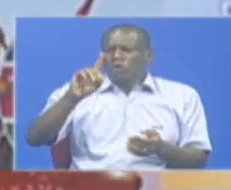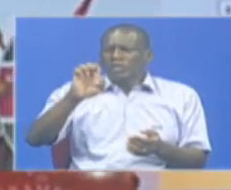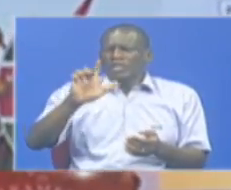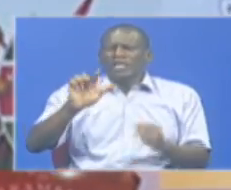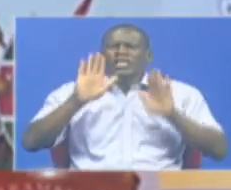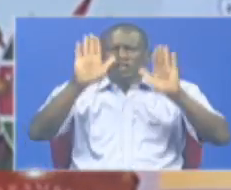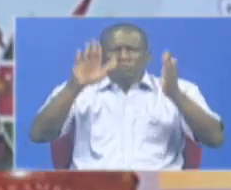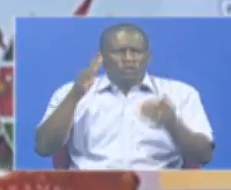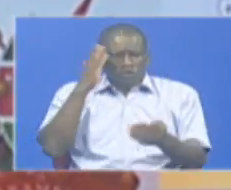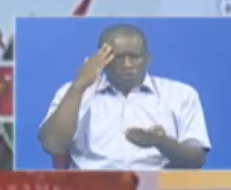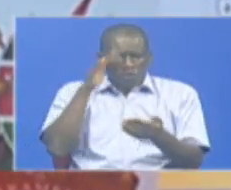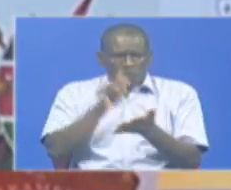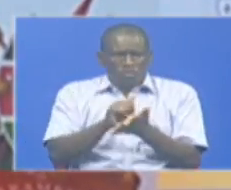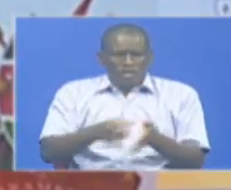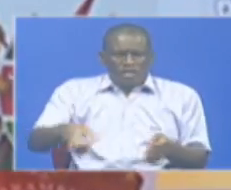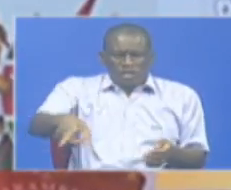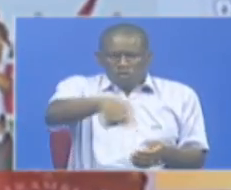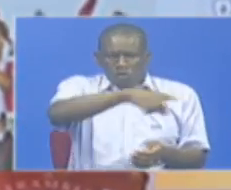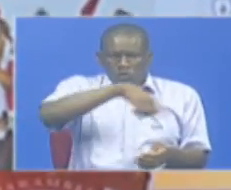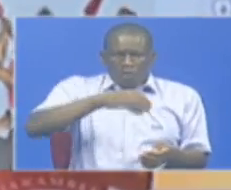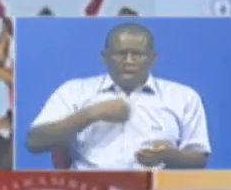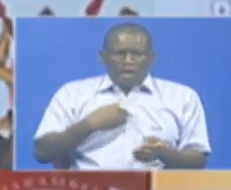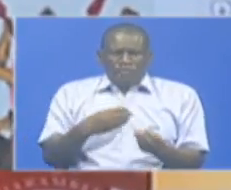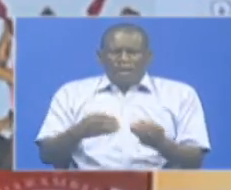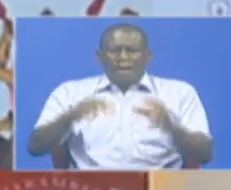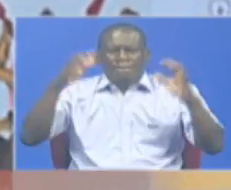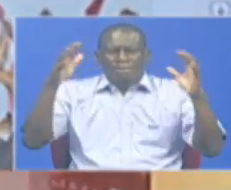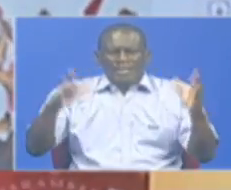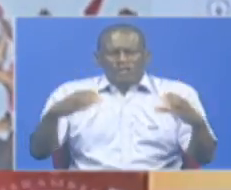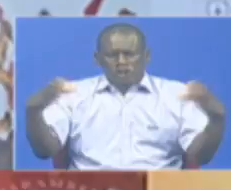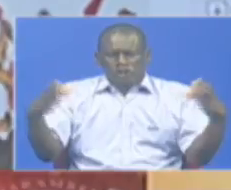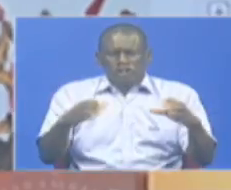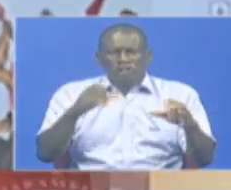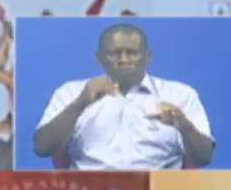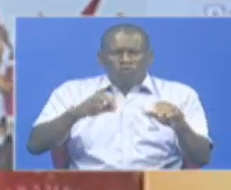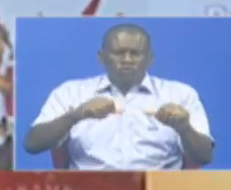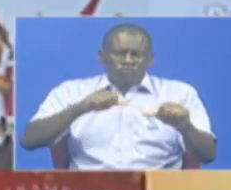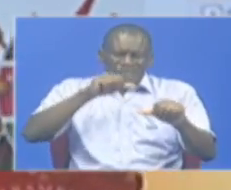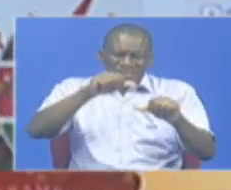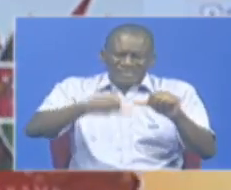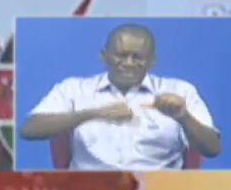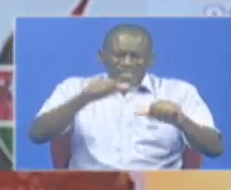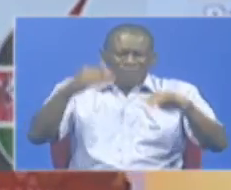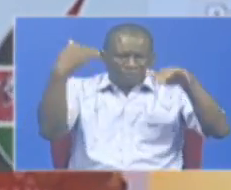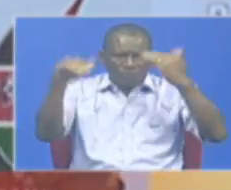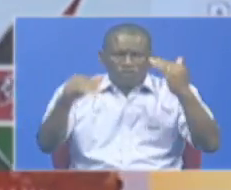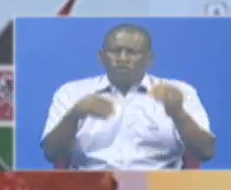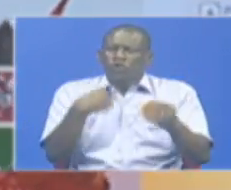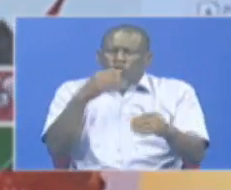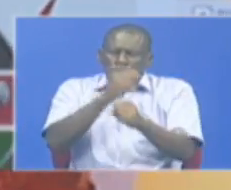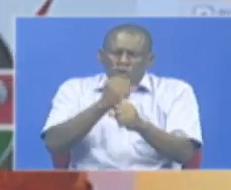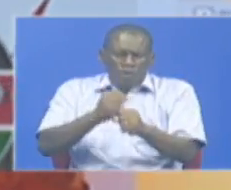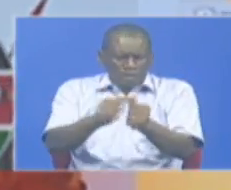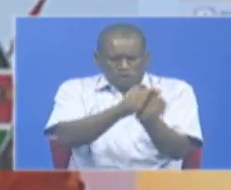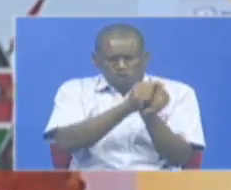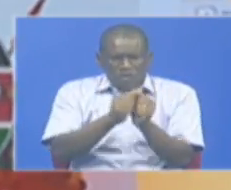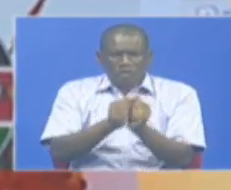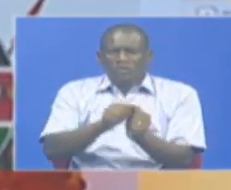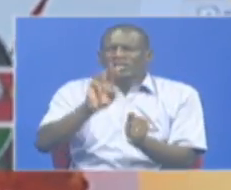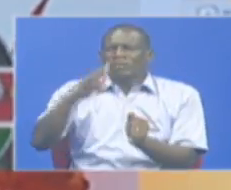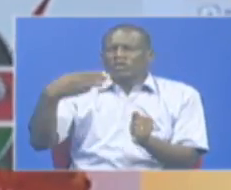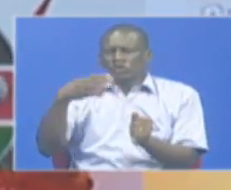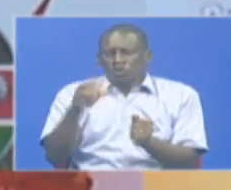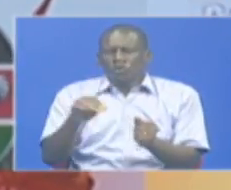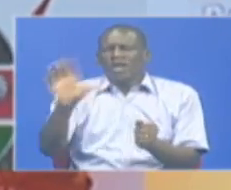we actually have a large team of scientists, epidemiologists, who are working hand in hand with the WHO,